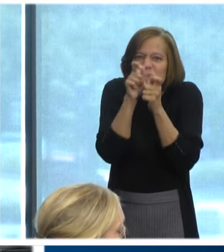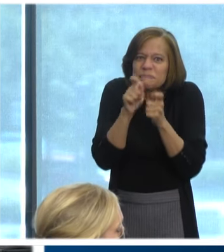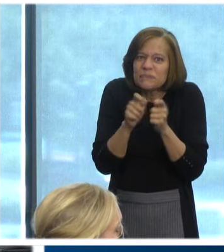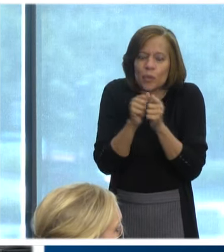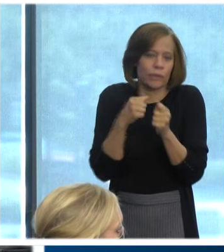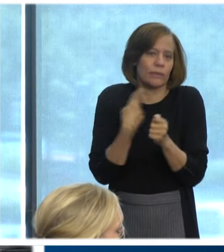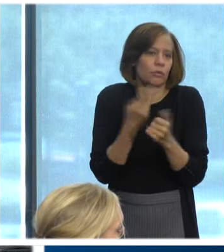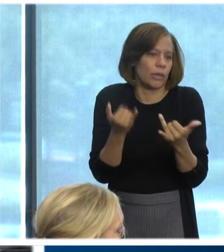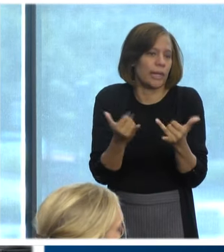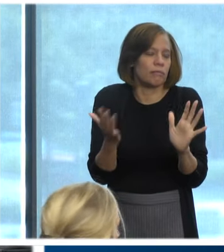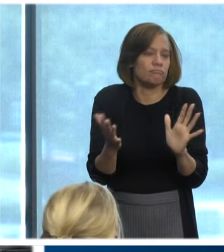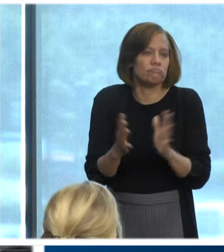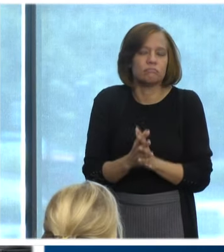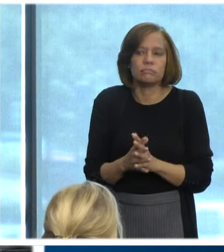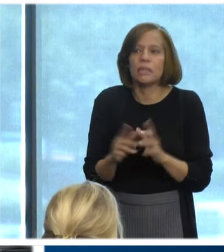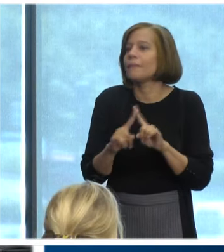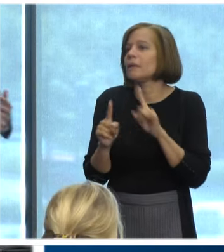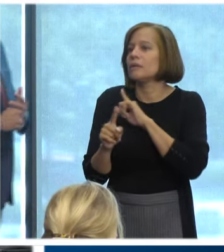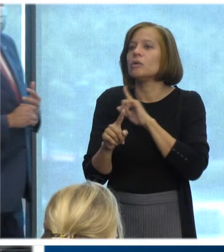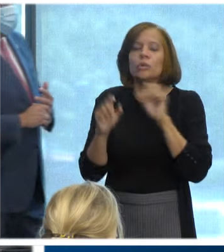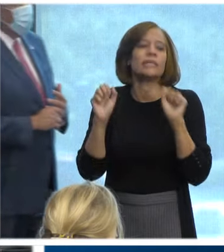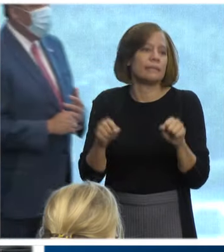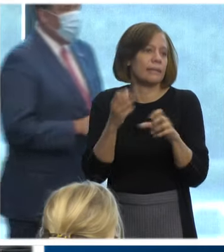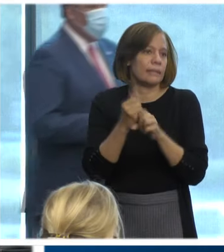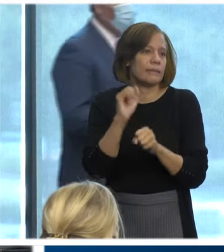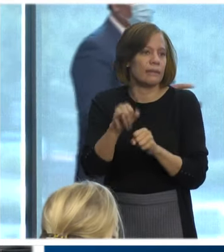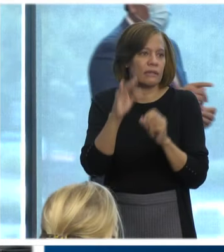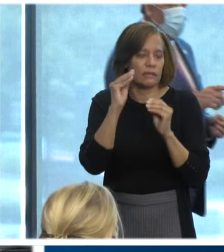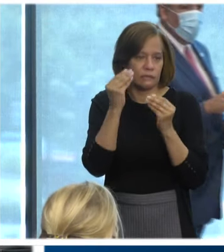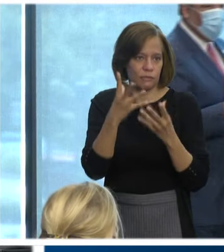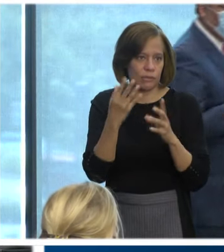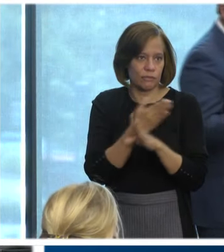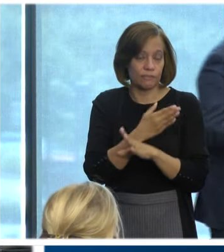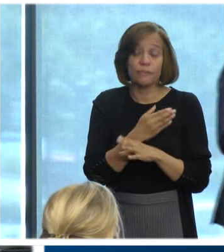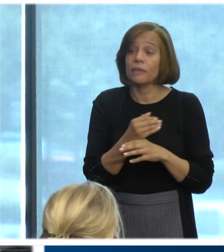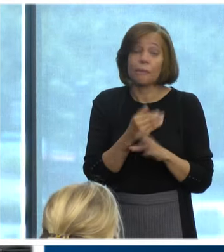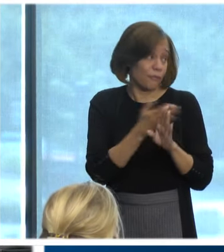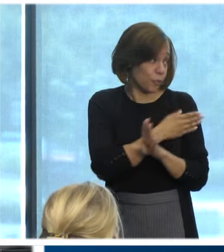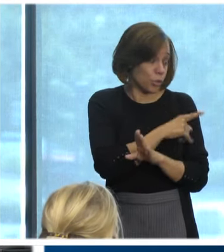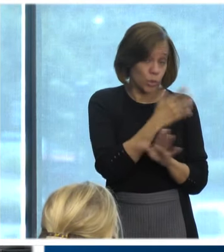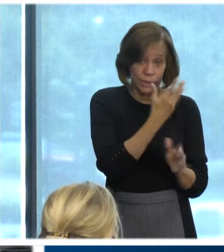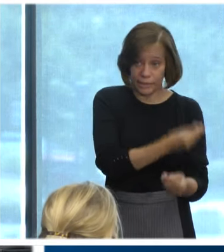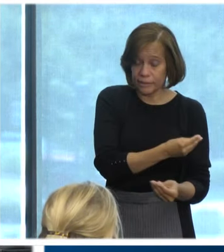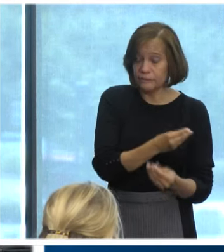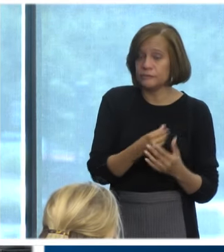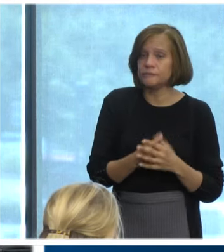detail. But we can We can definitely follow up. Before you leave, Mark, I do want to